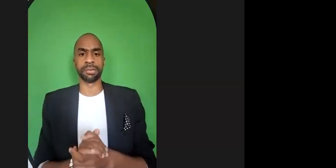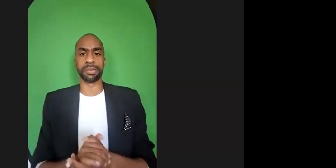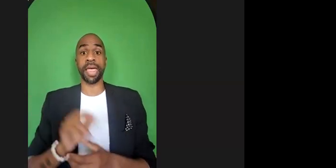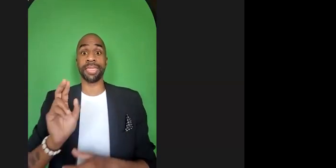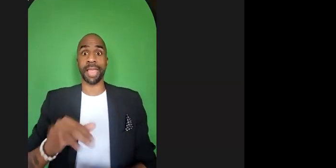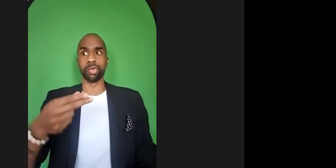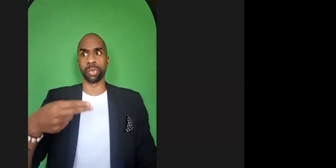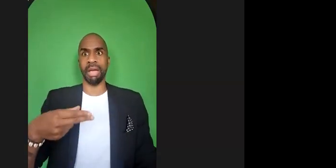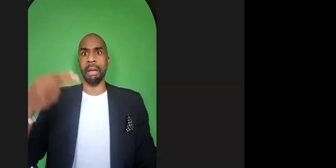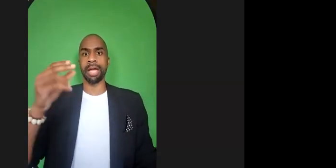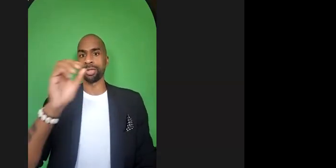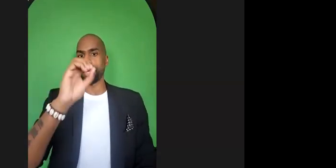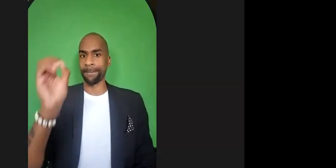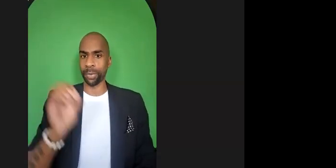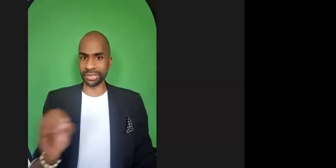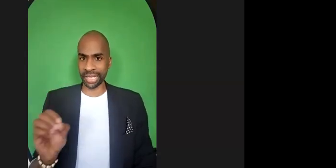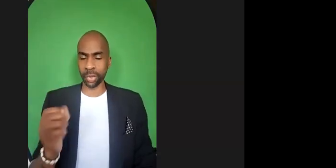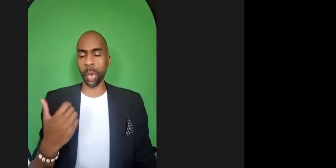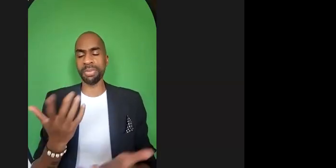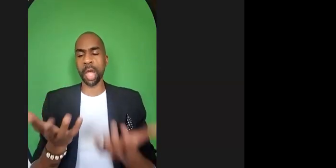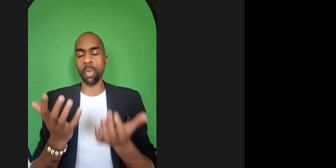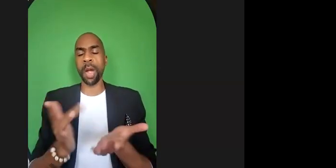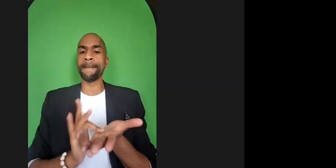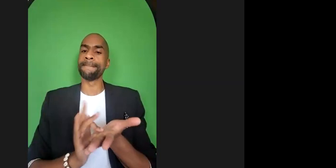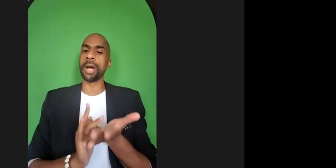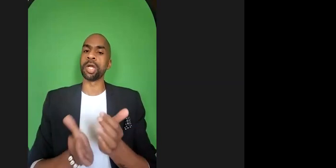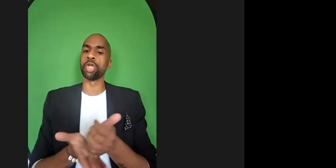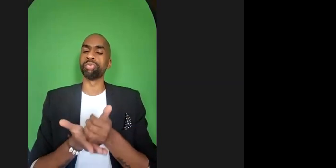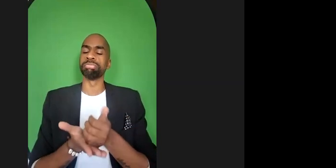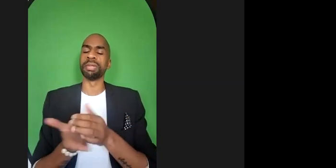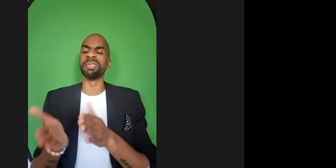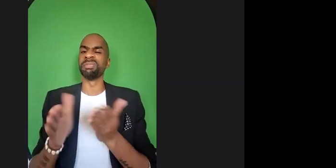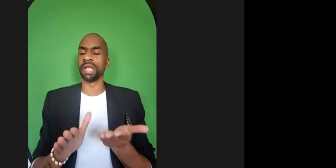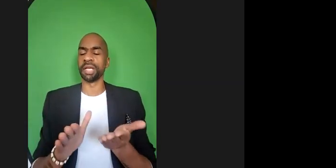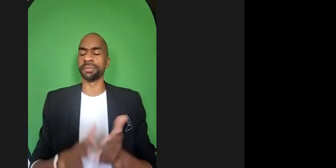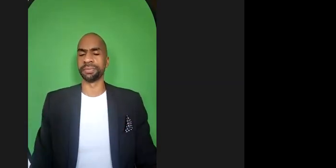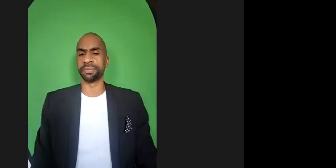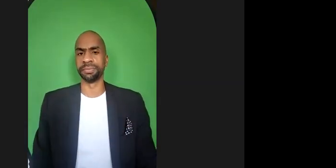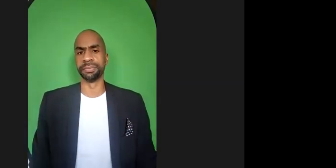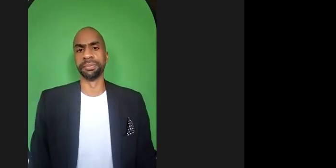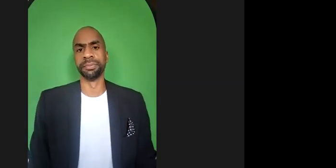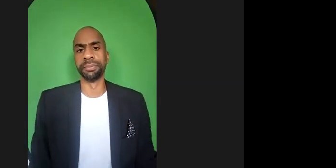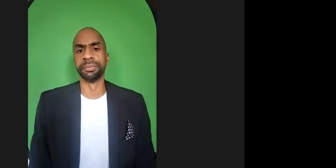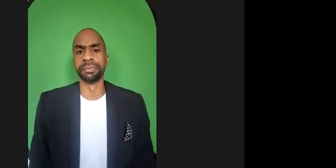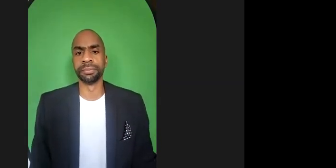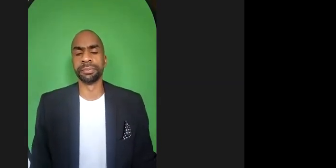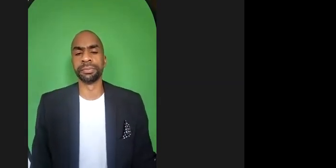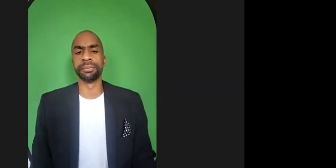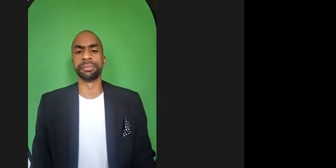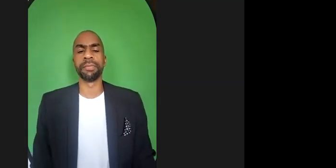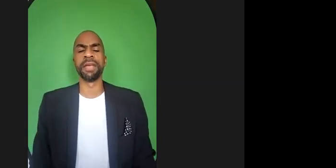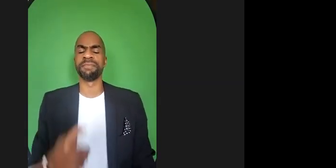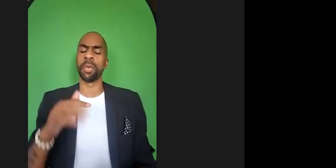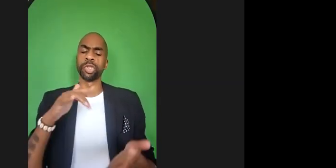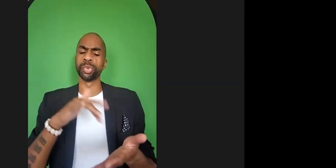percentage of people pursue medical aid in dying compared to all serious illnesses. So there was a study done in Oregon and Washington